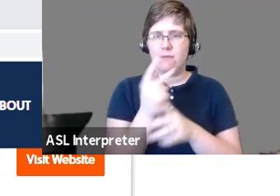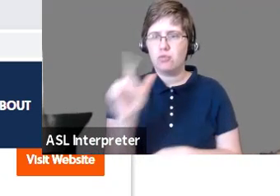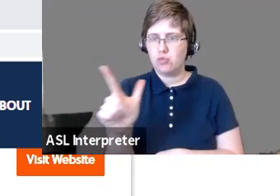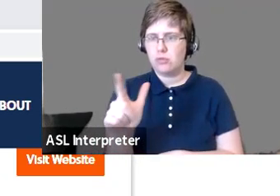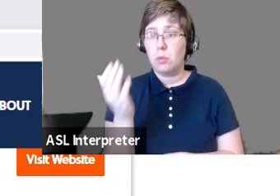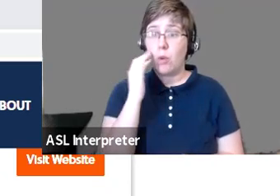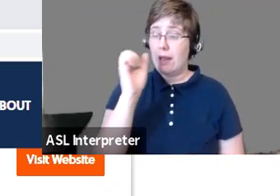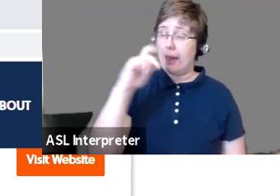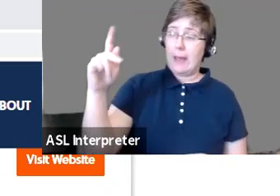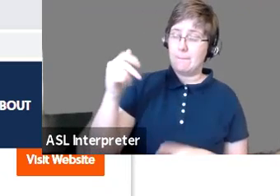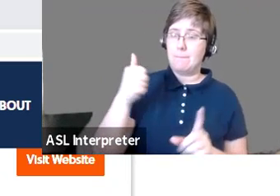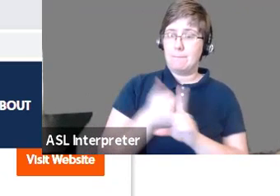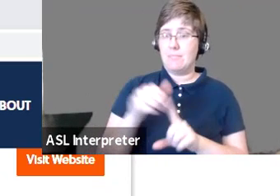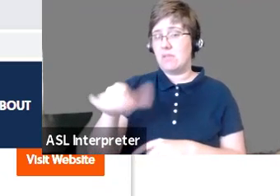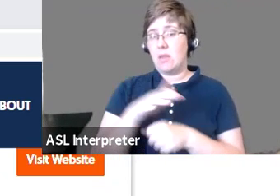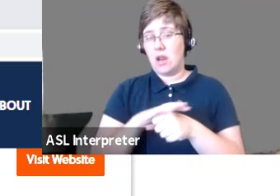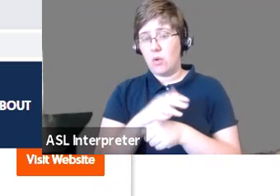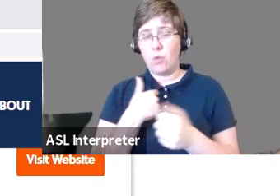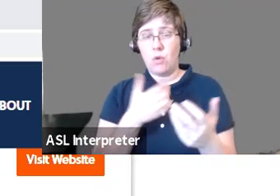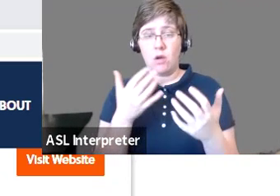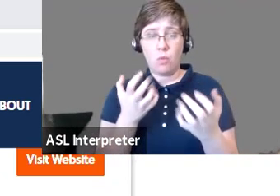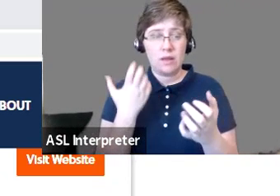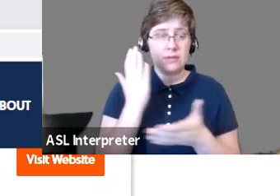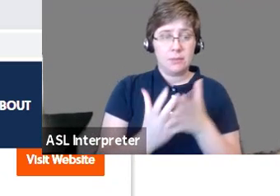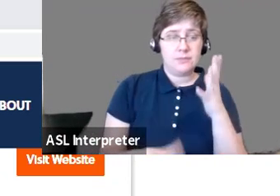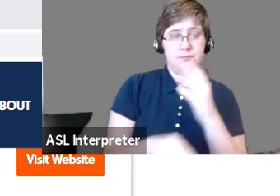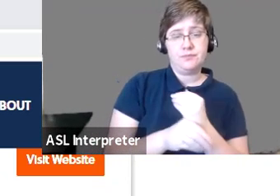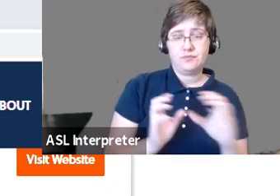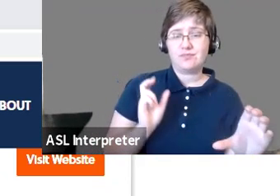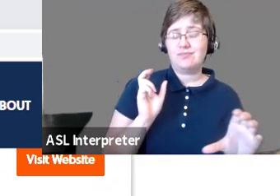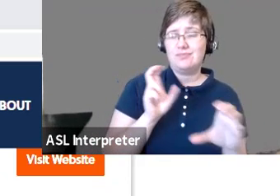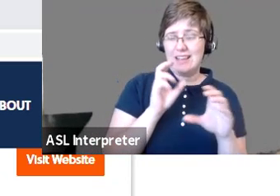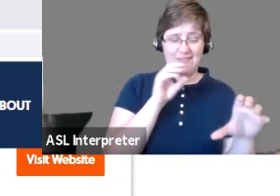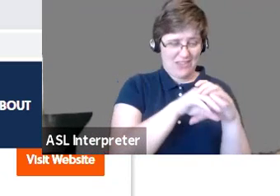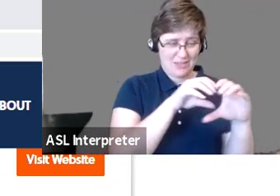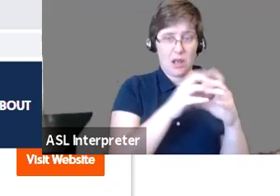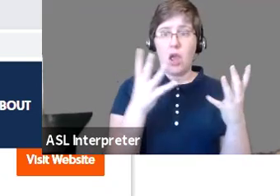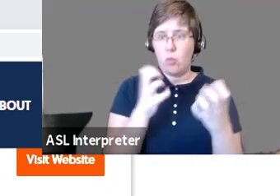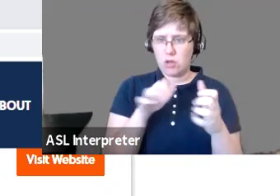know, an app is another area that we're looking for some additional investment and would like to pursue.